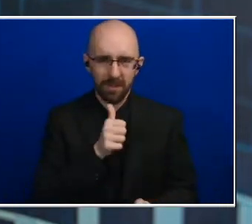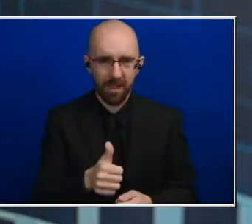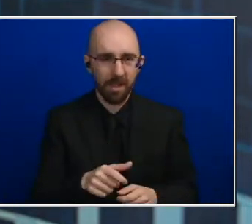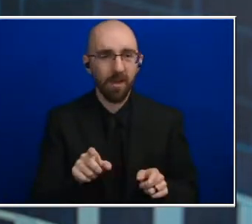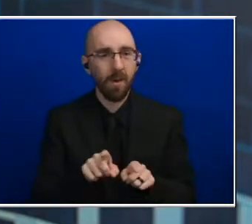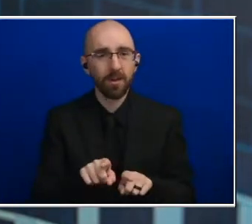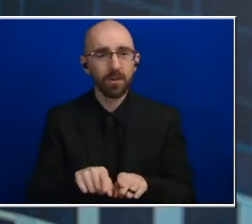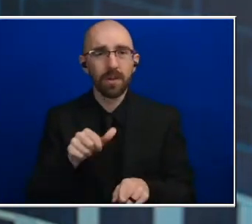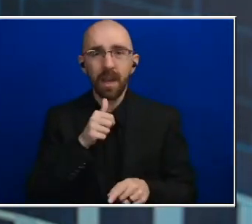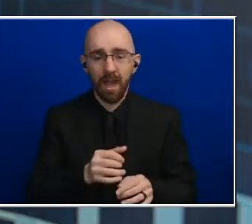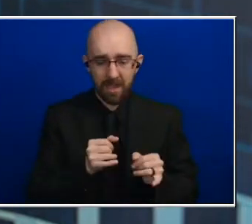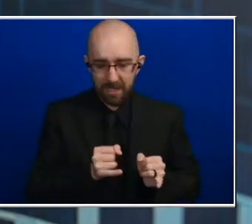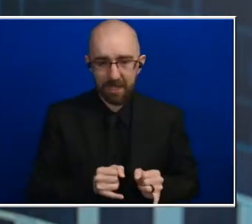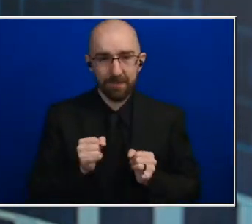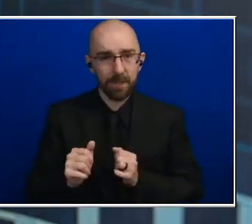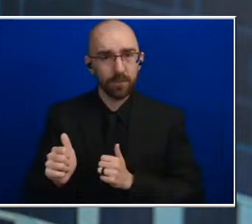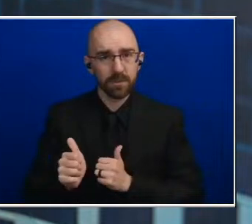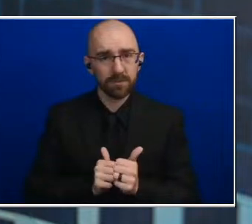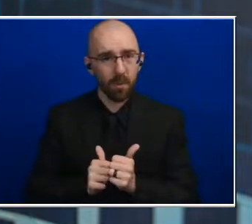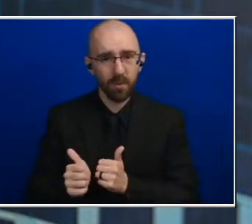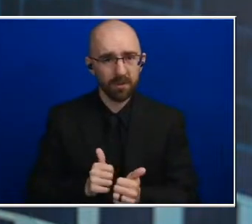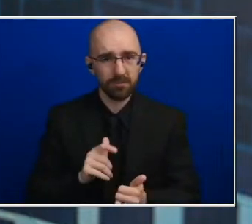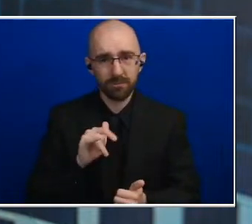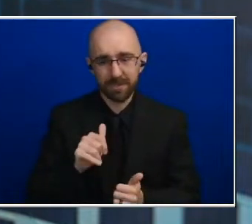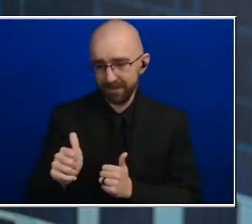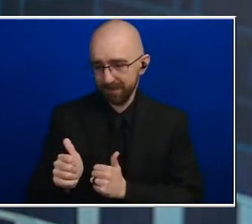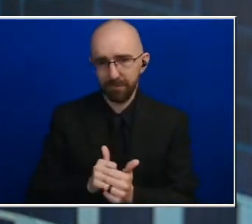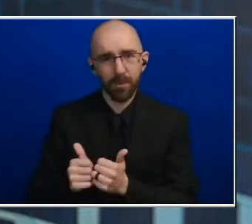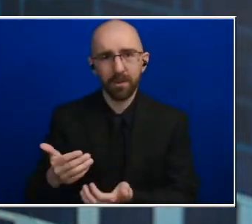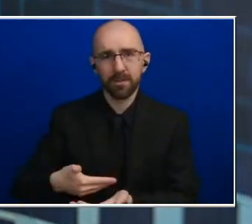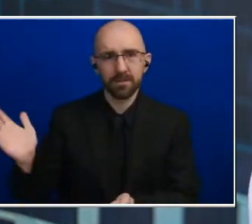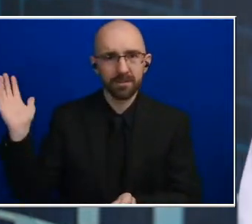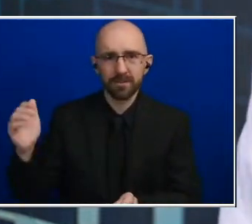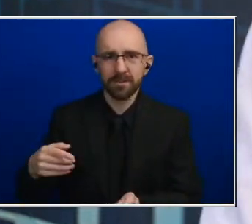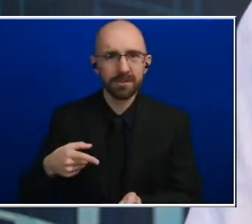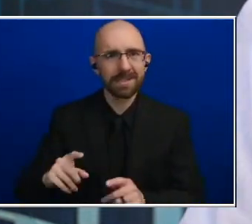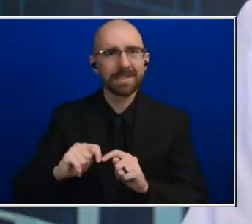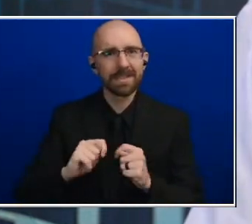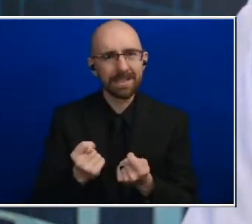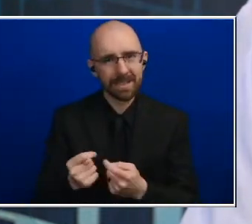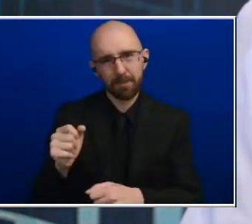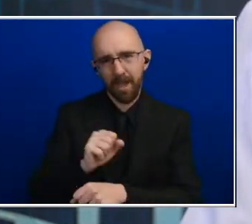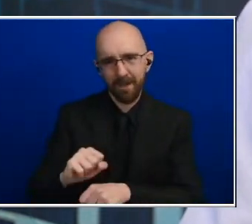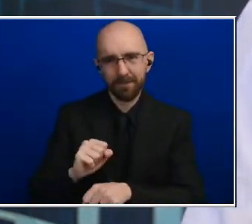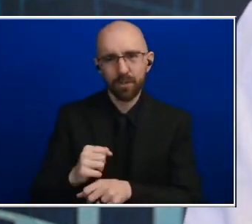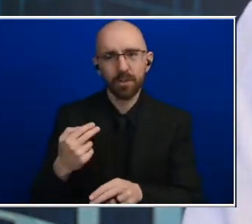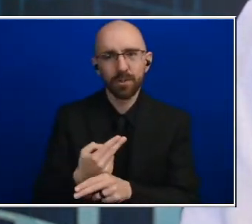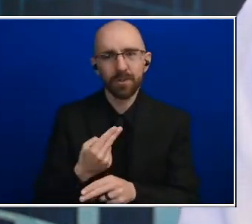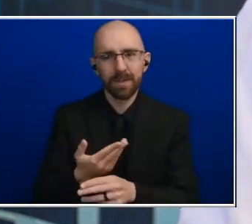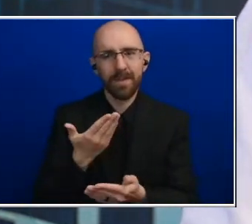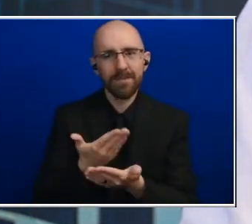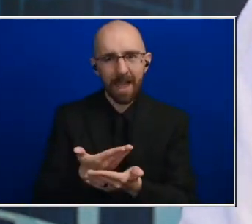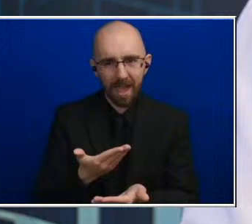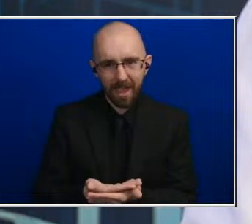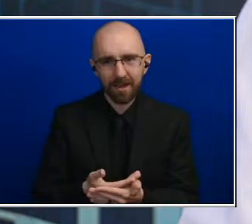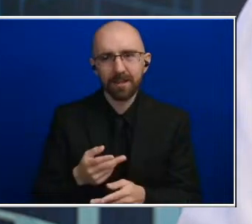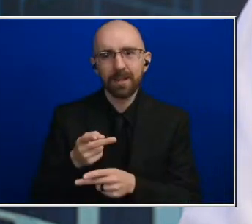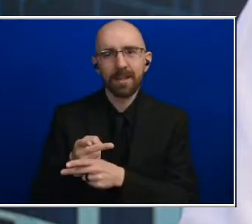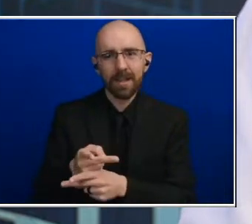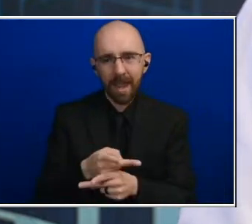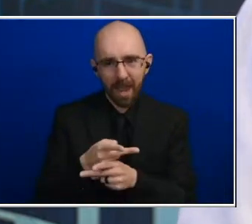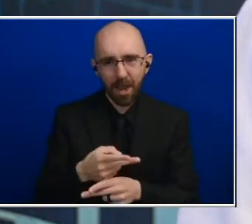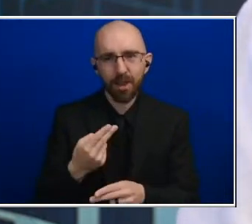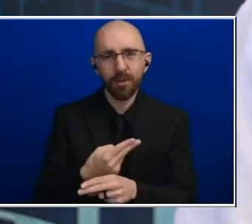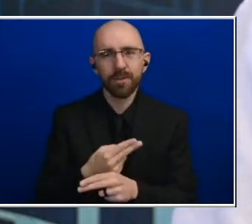sport. It's really not a sport. It's a team effort using facts, using care, using love, using